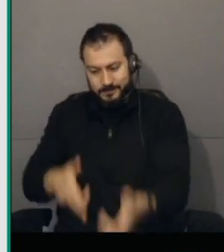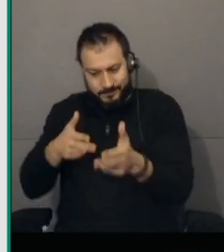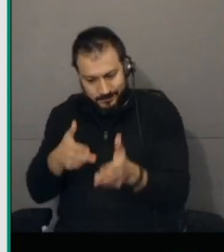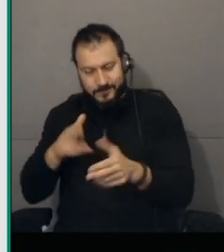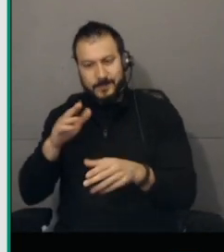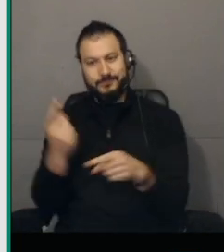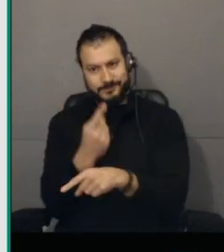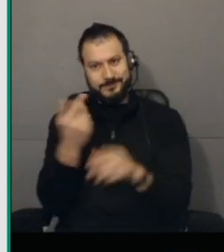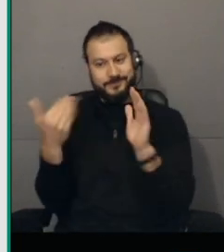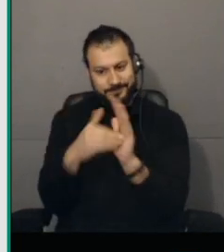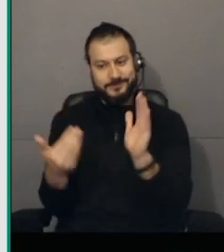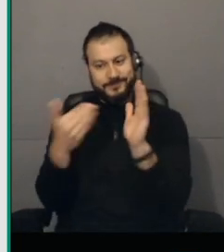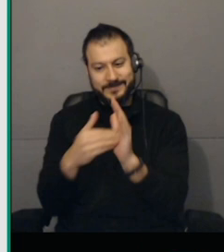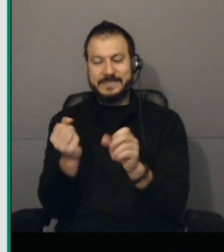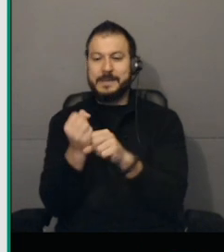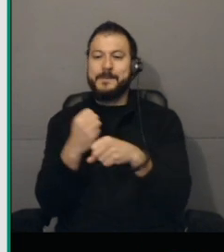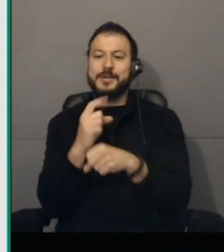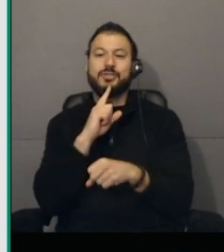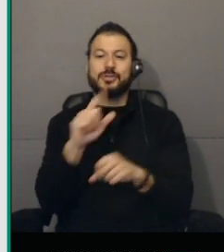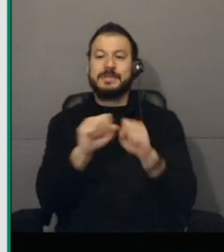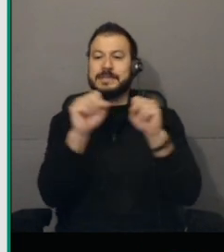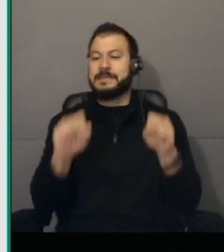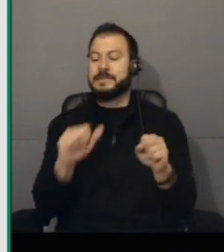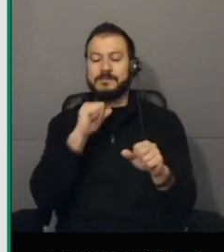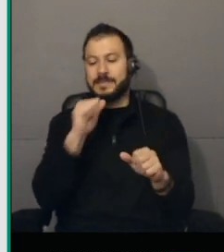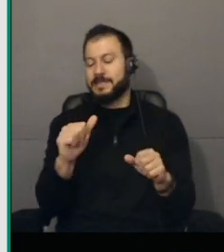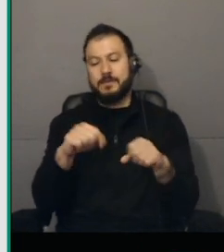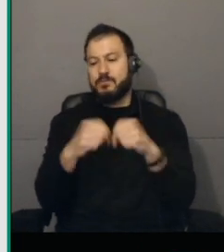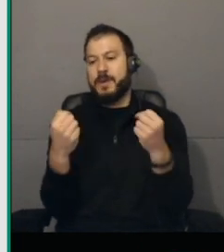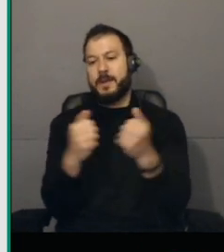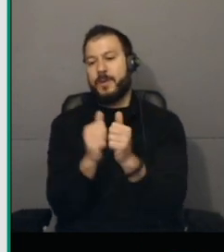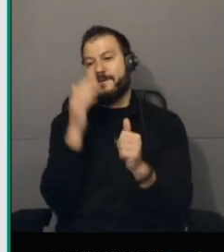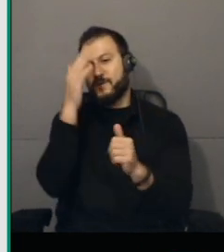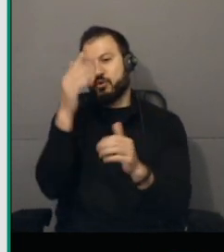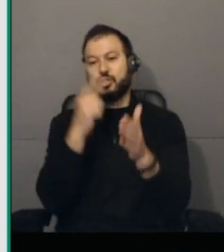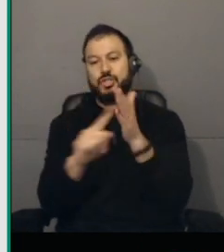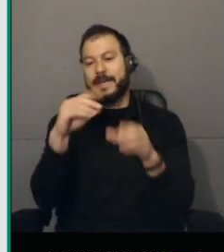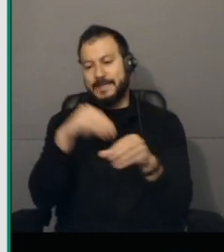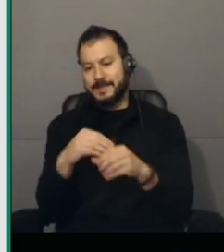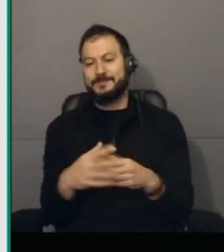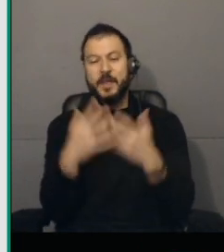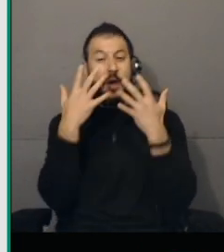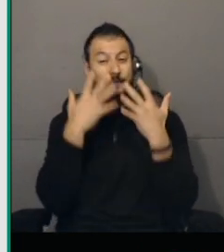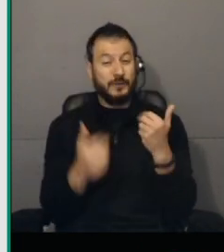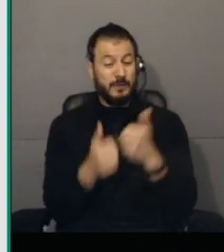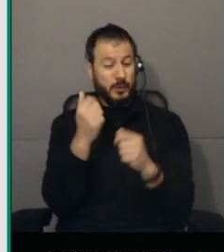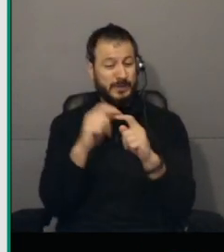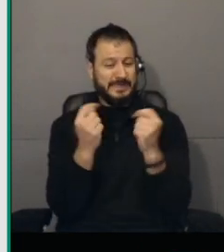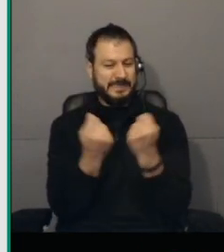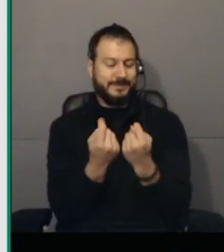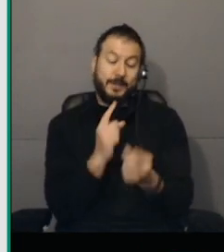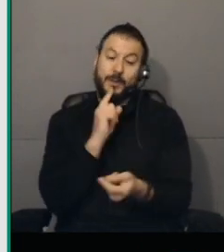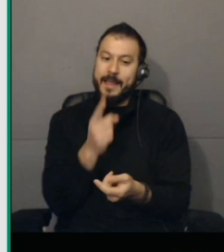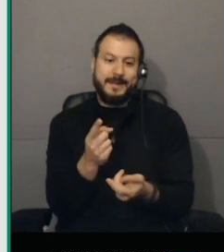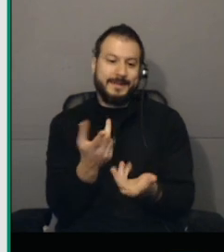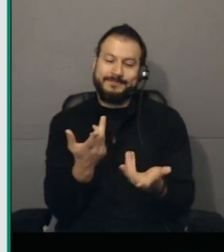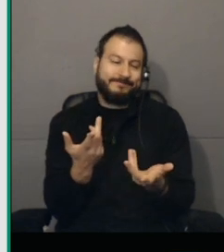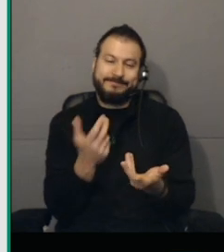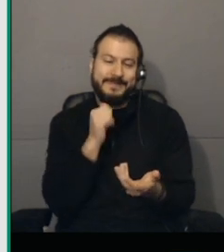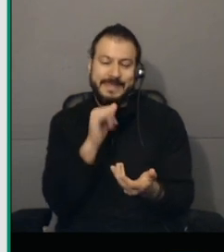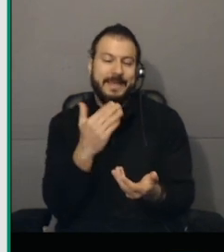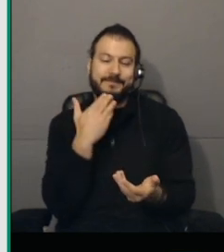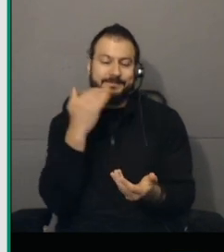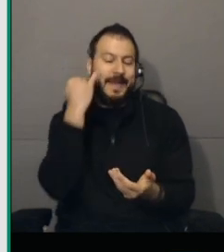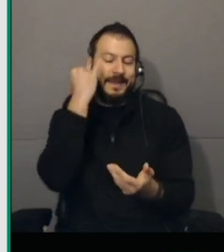regular basis to ensure that the system doesn't break with future check-ins. Unfortunately for most teams, the reality is far from